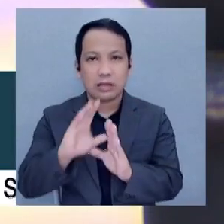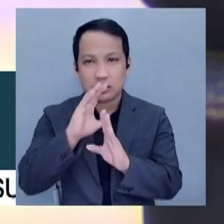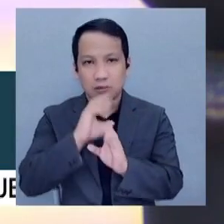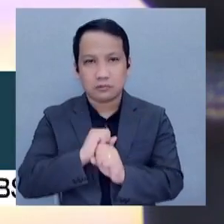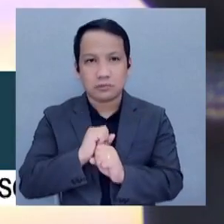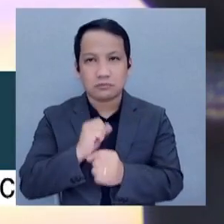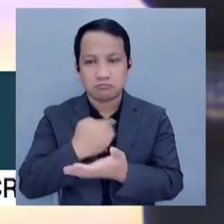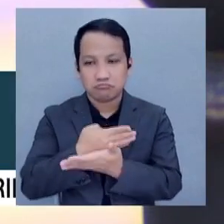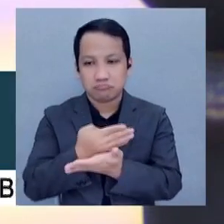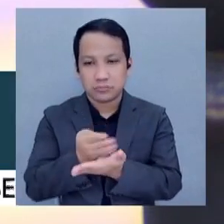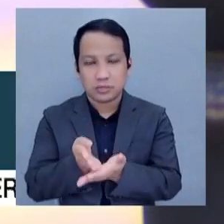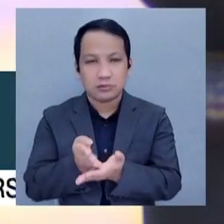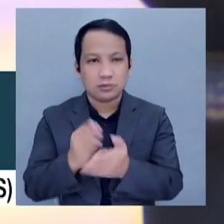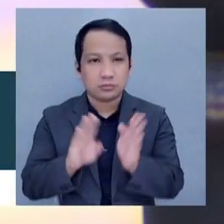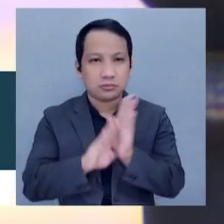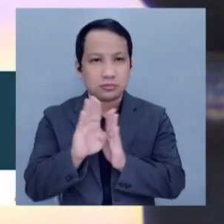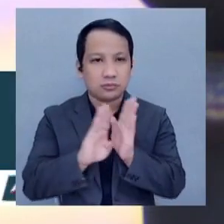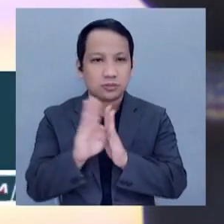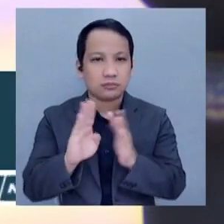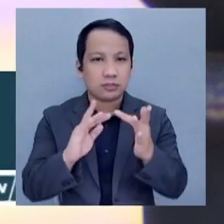improve the country's cyber defenses.